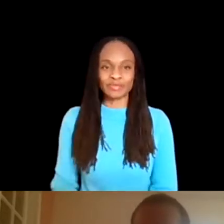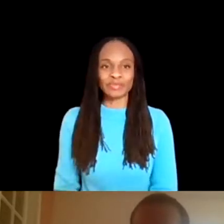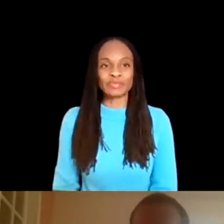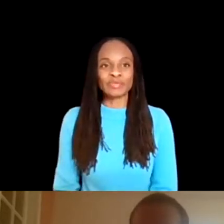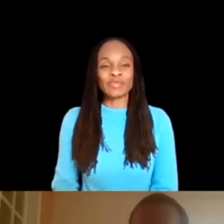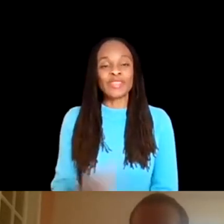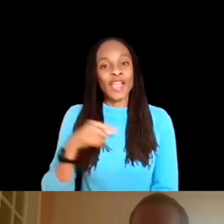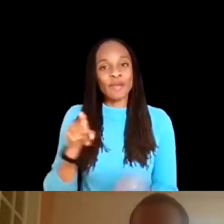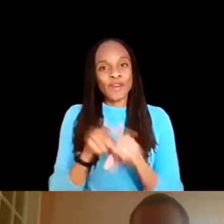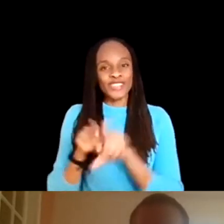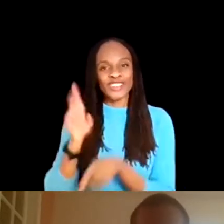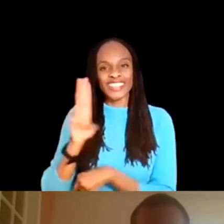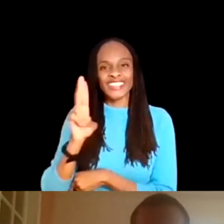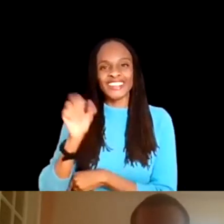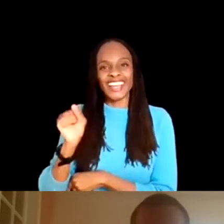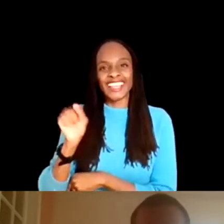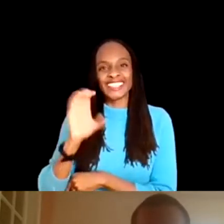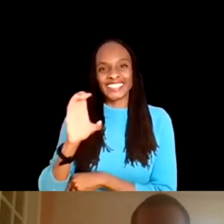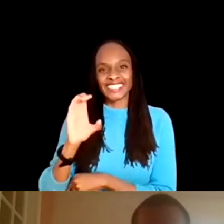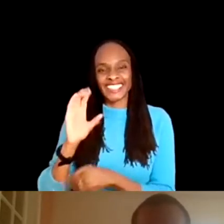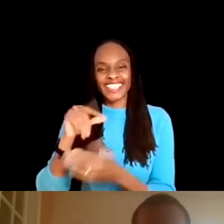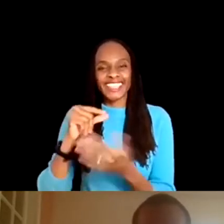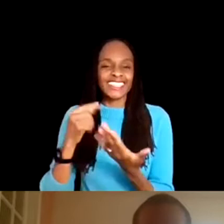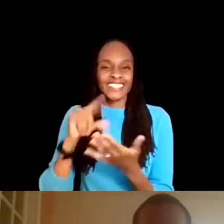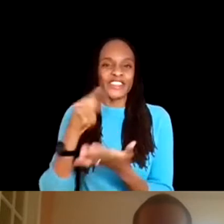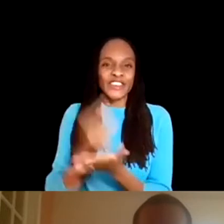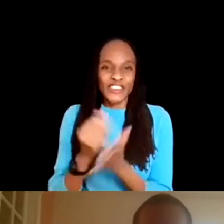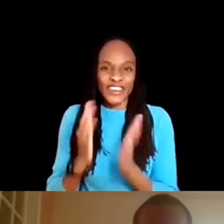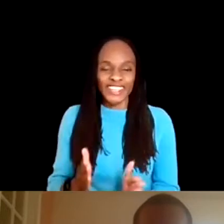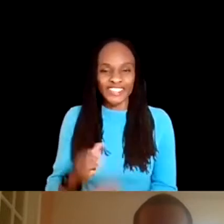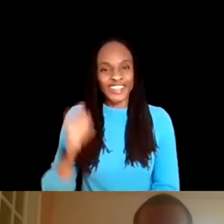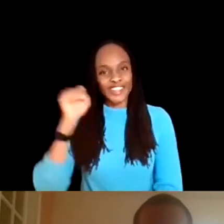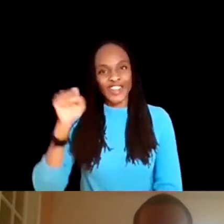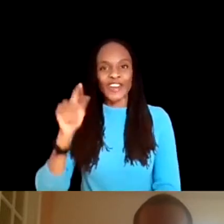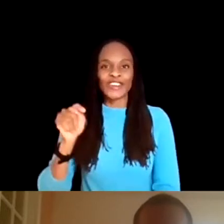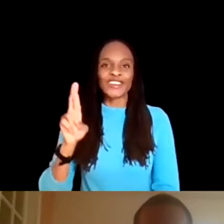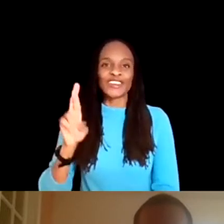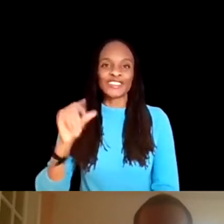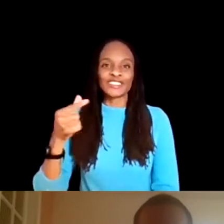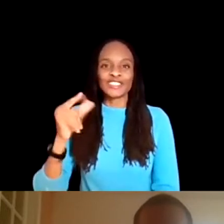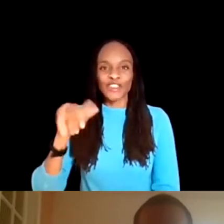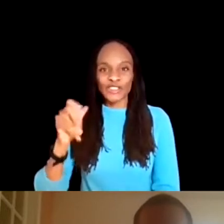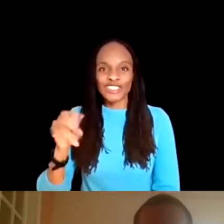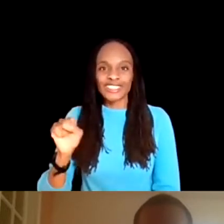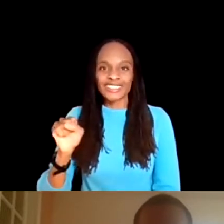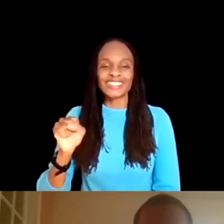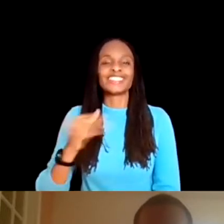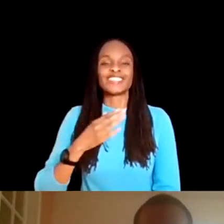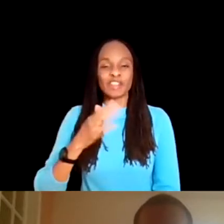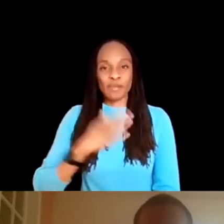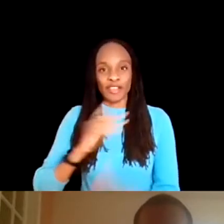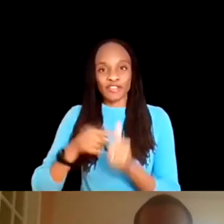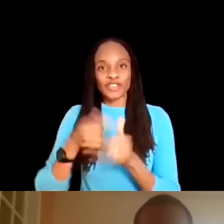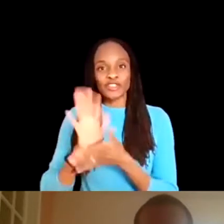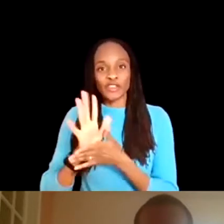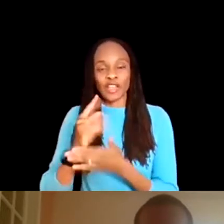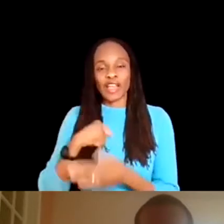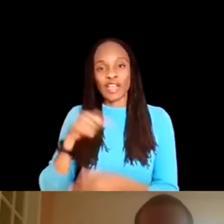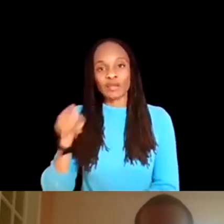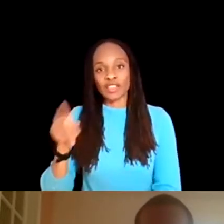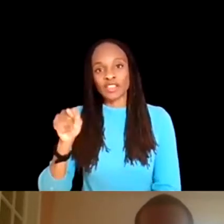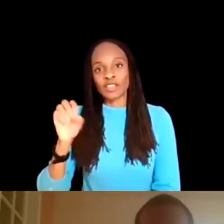USC grad, yay, go Trojan. But yes, that was my first feature. And now I'm in Tokyo prepping